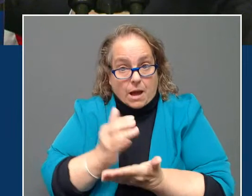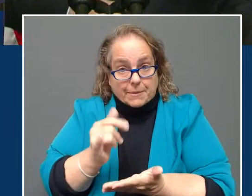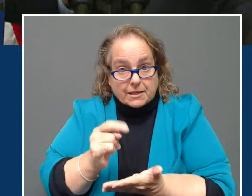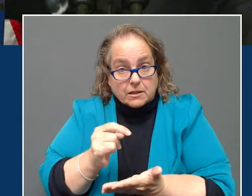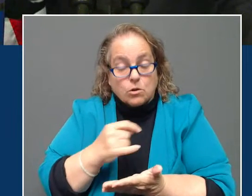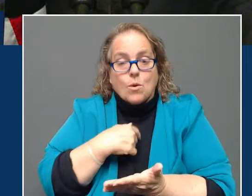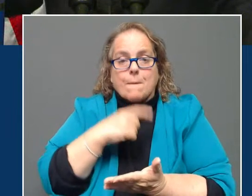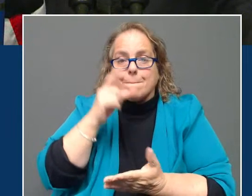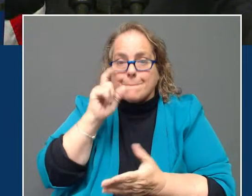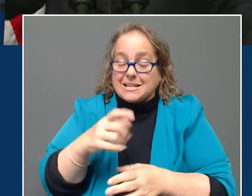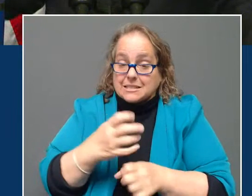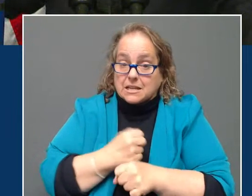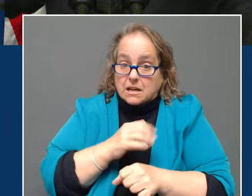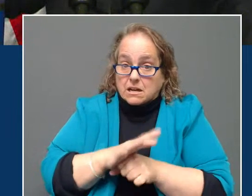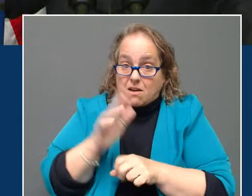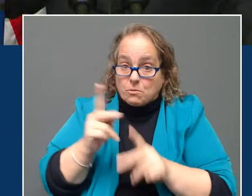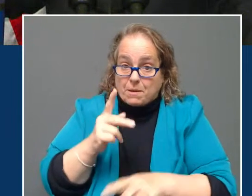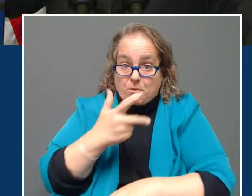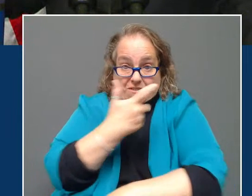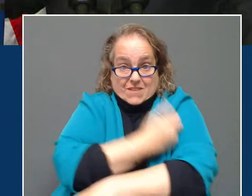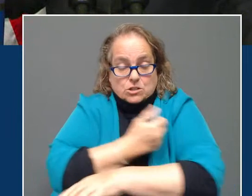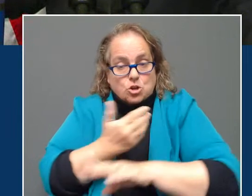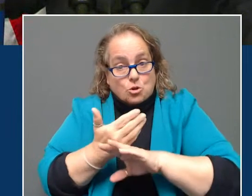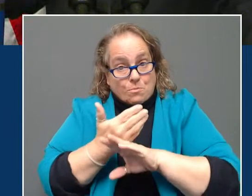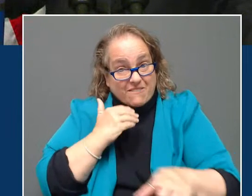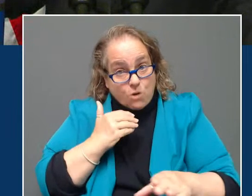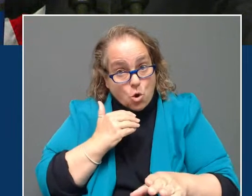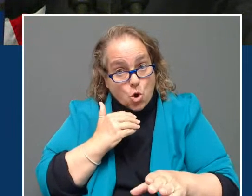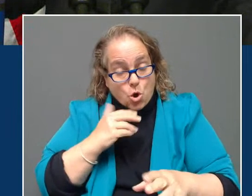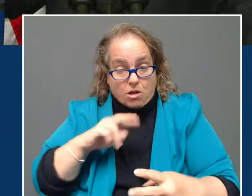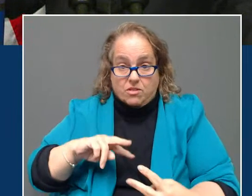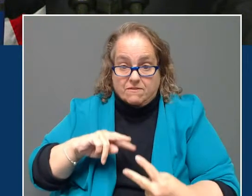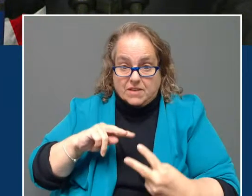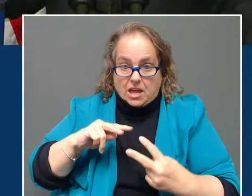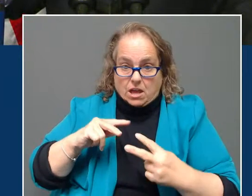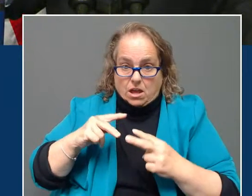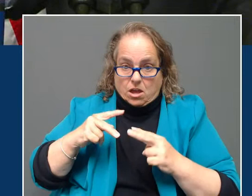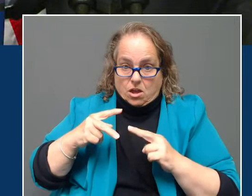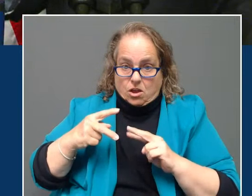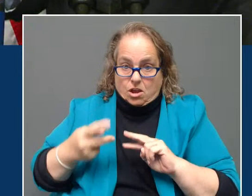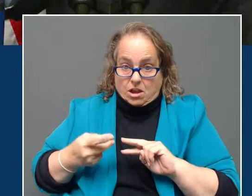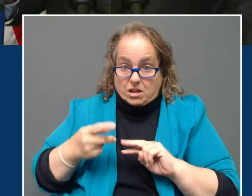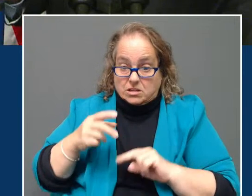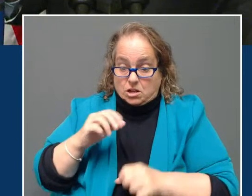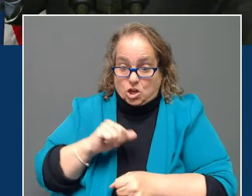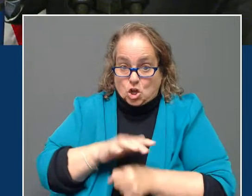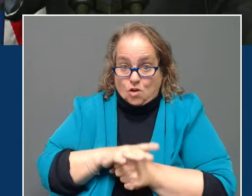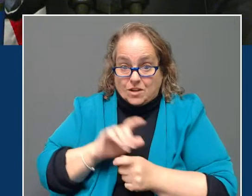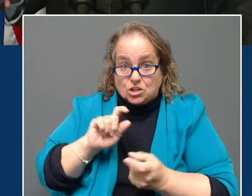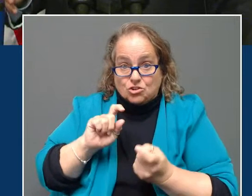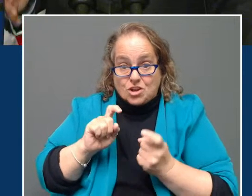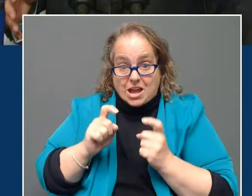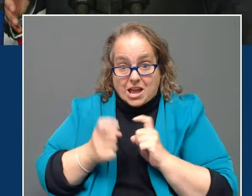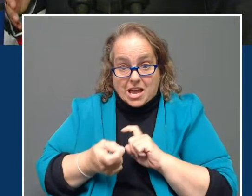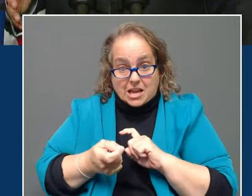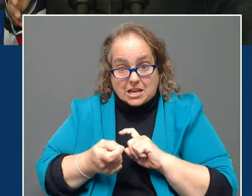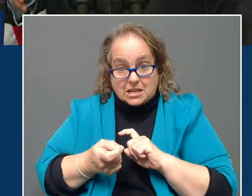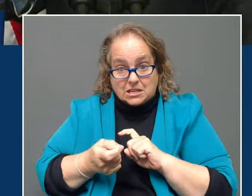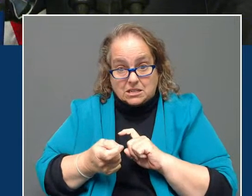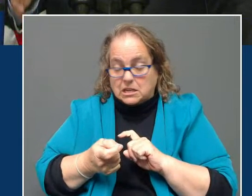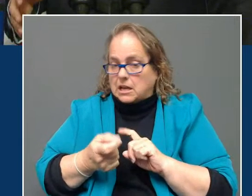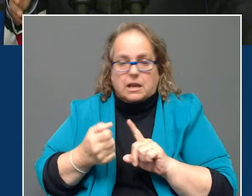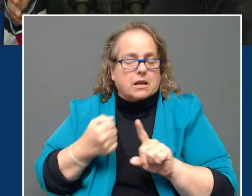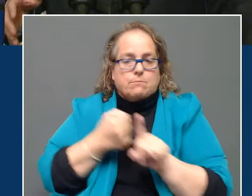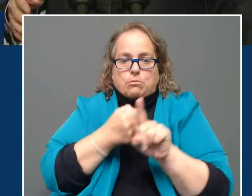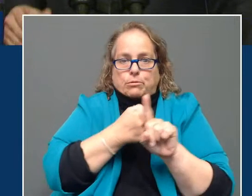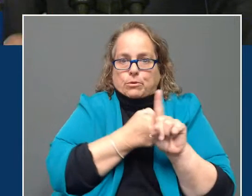people vaccinated before the variants come in if we want to avoid another rise in cases here in Kentucky. And we can do that. We